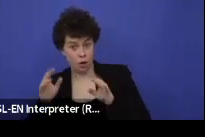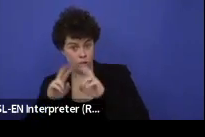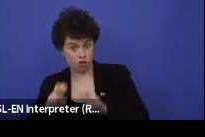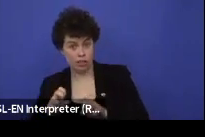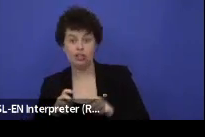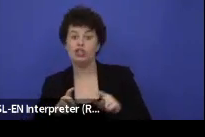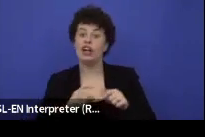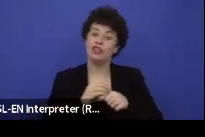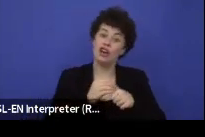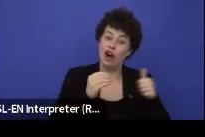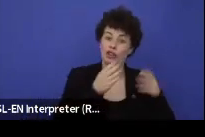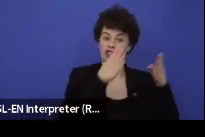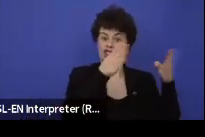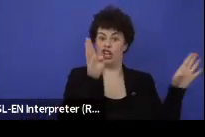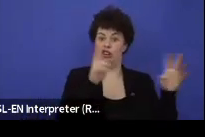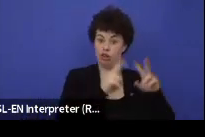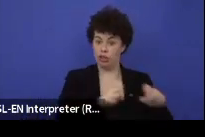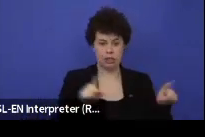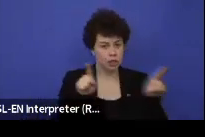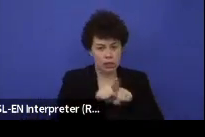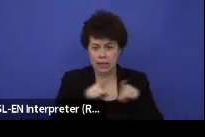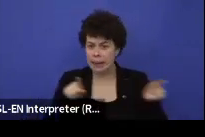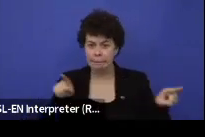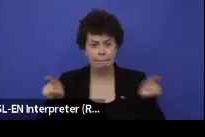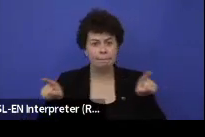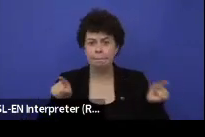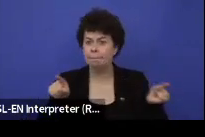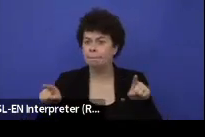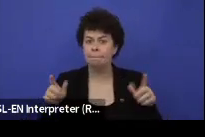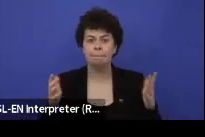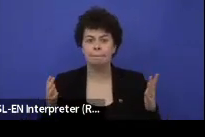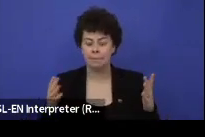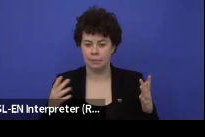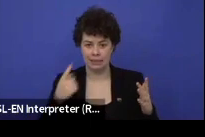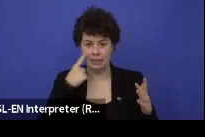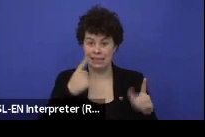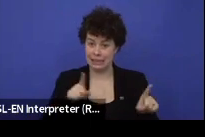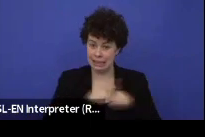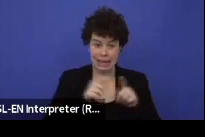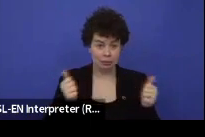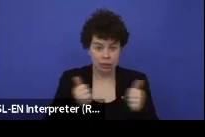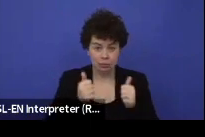workplace. So interpreters are experiencing these same symptoms.